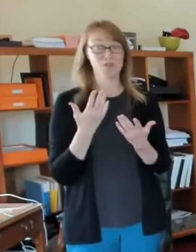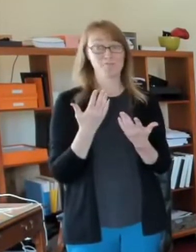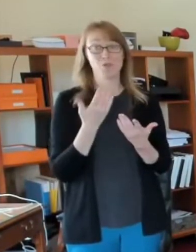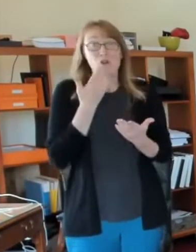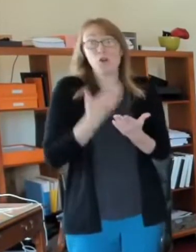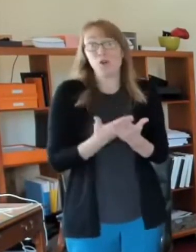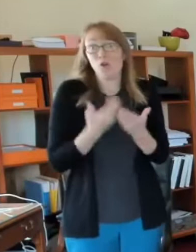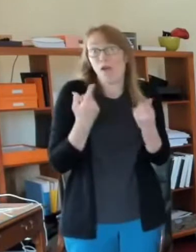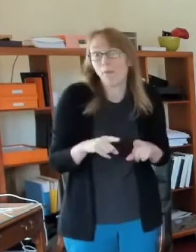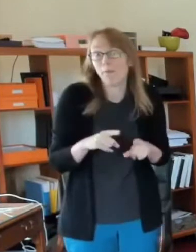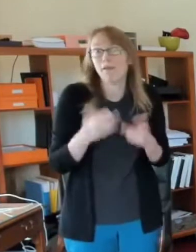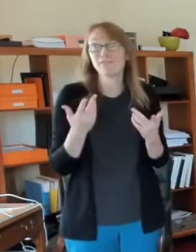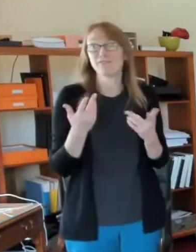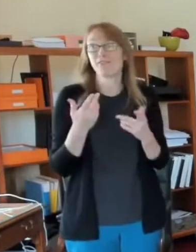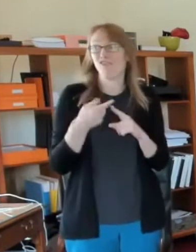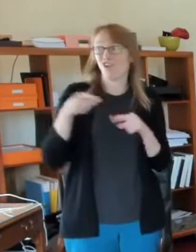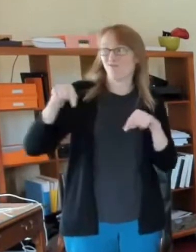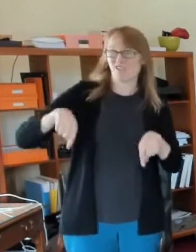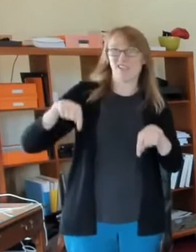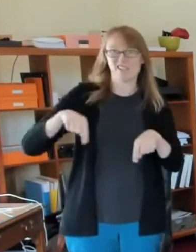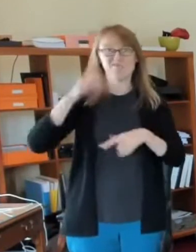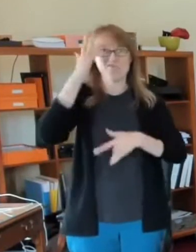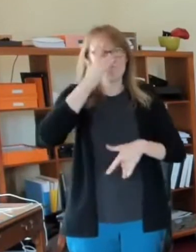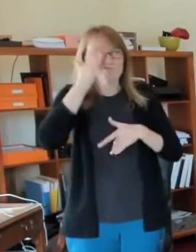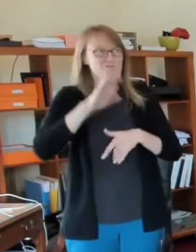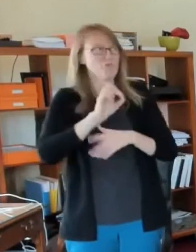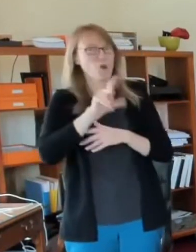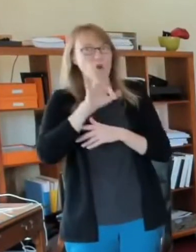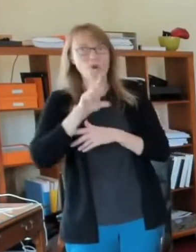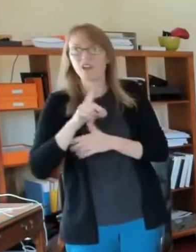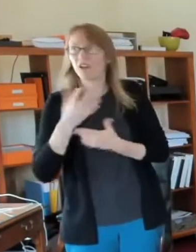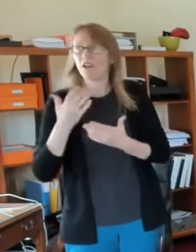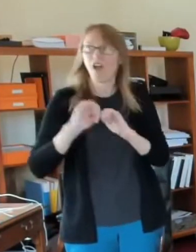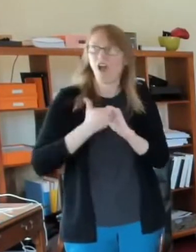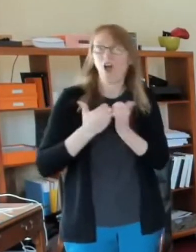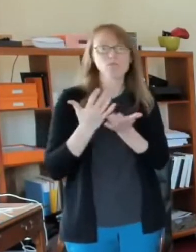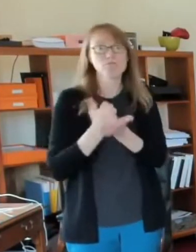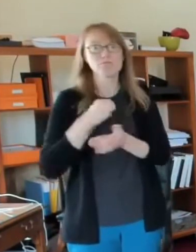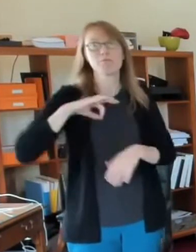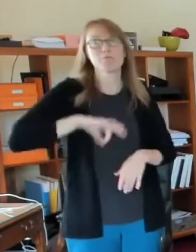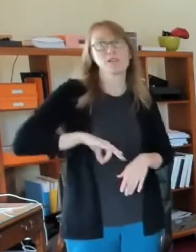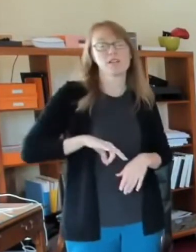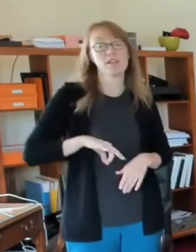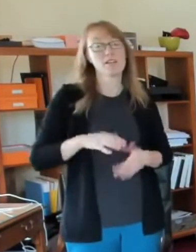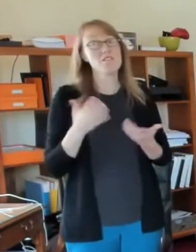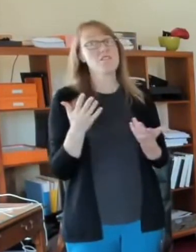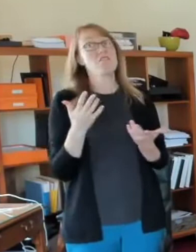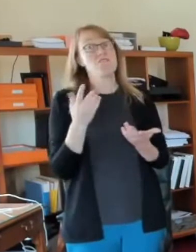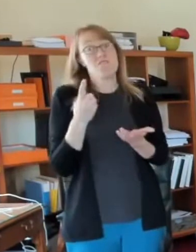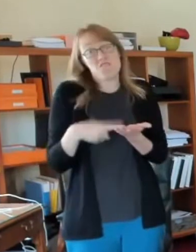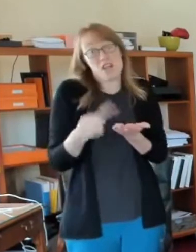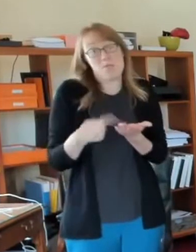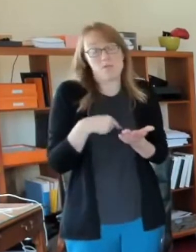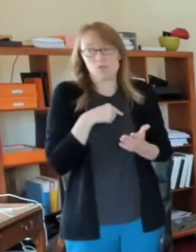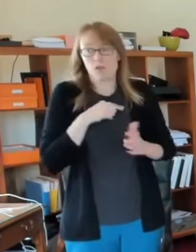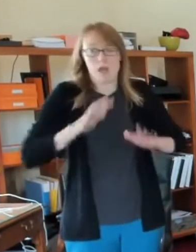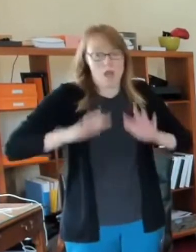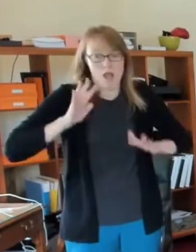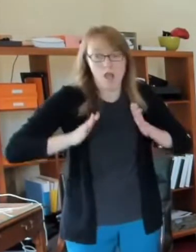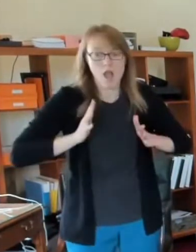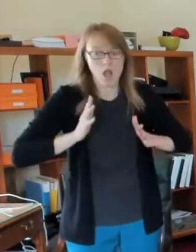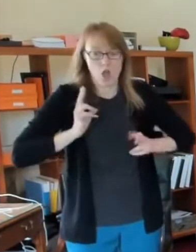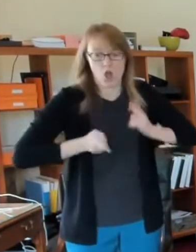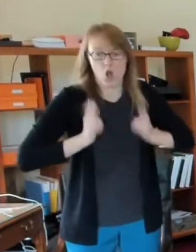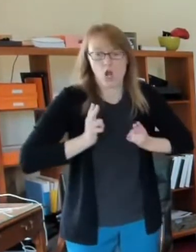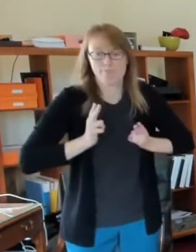new methods of doing things that we're all being forced or have been forced into doing. And sometimes, you know, that's